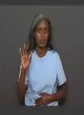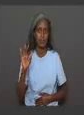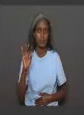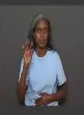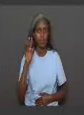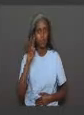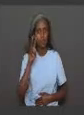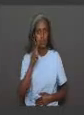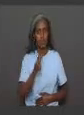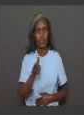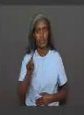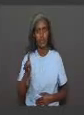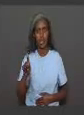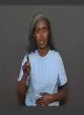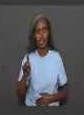19,